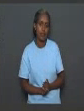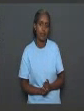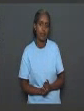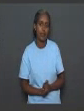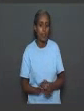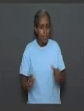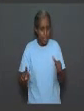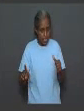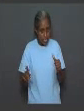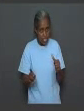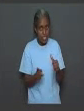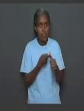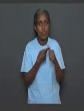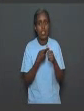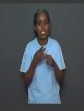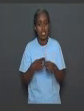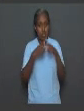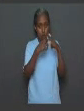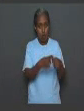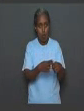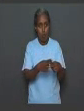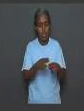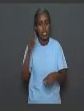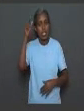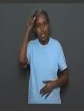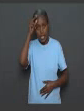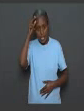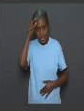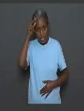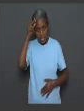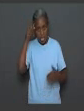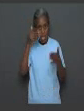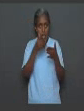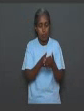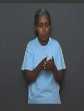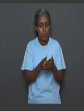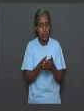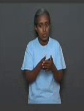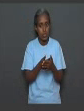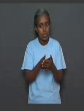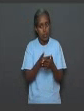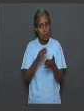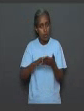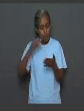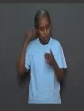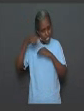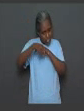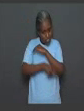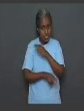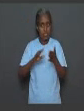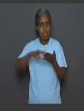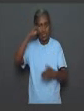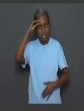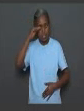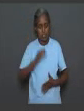The first, called the classical approach, we have already dealt with.